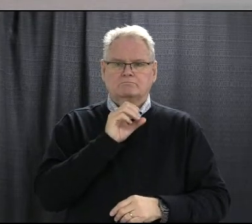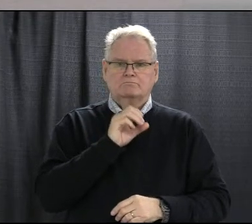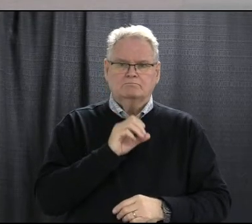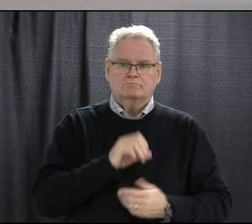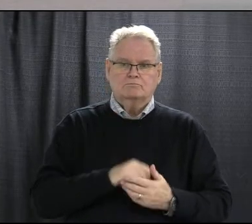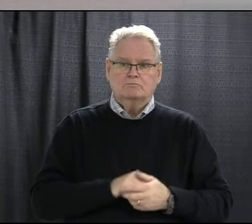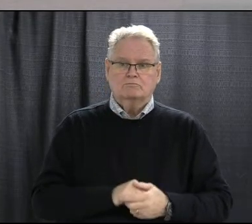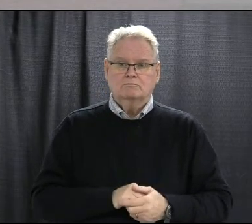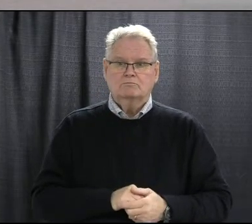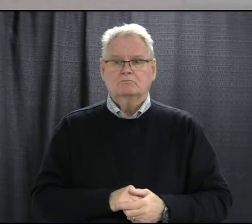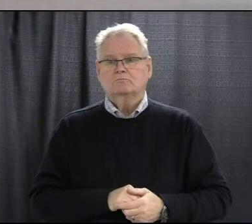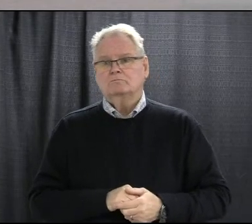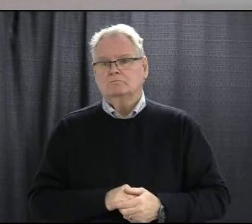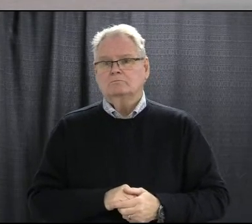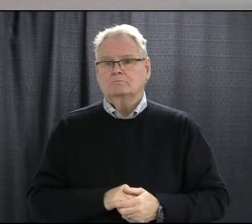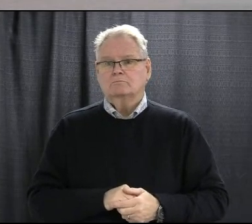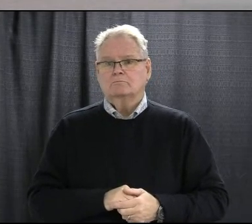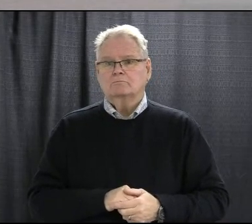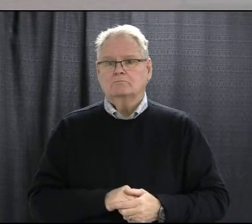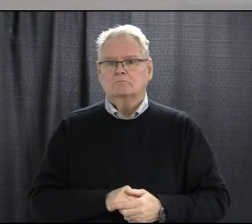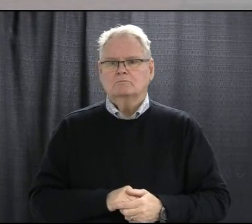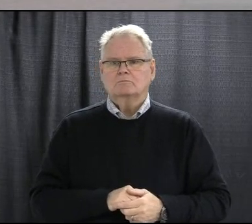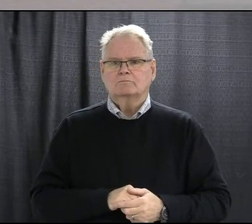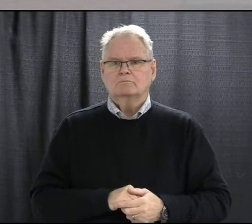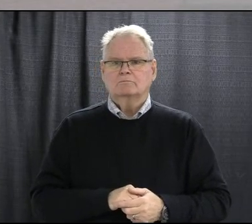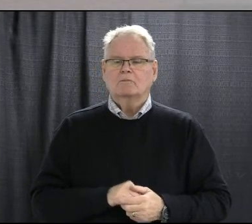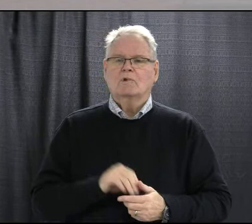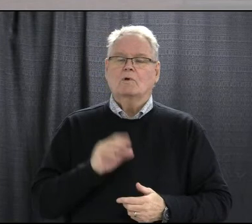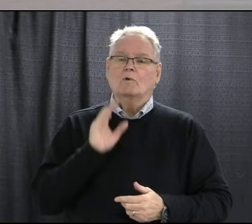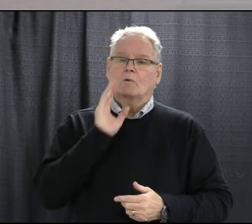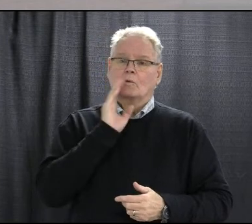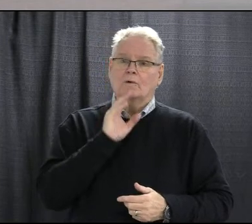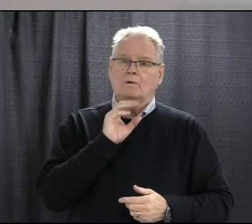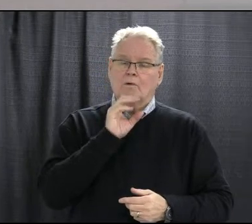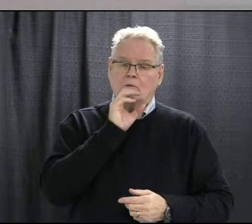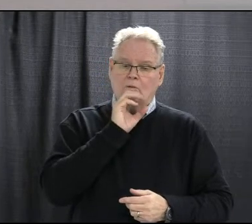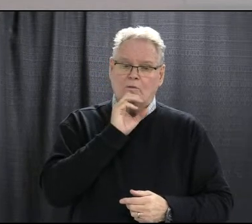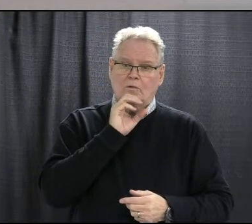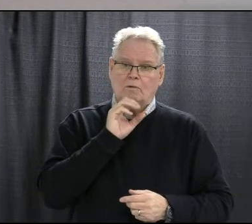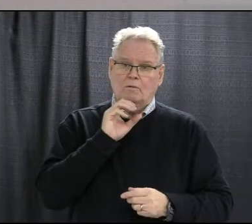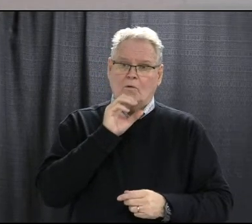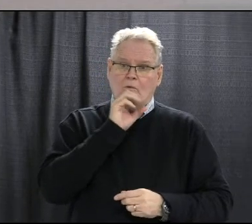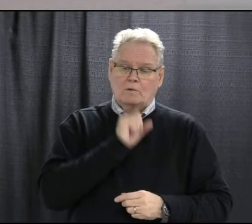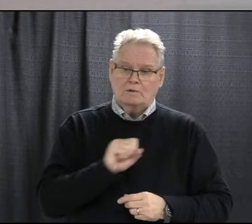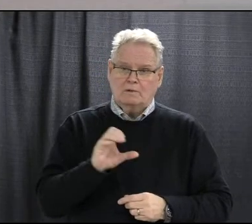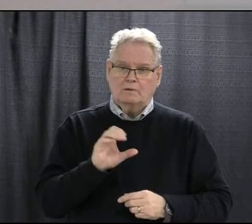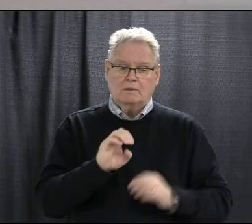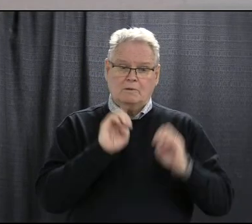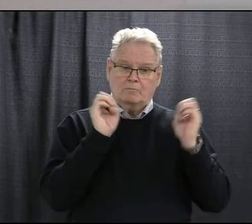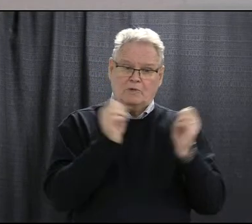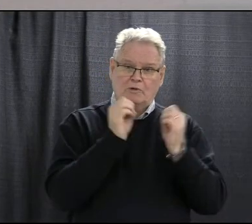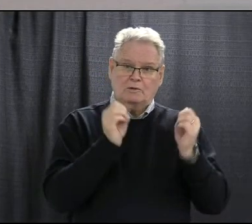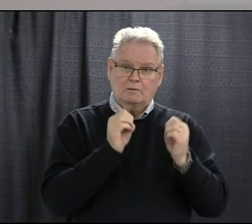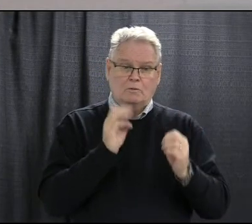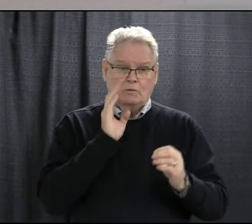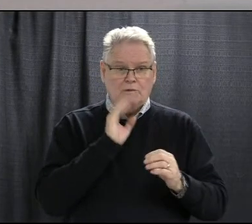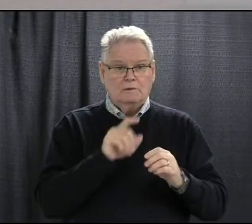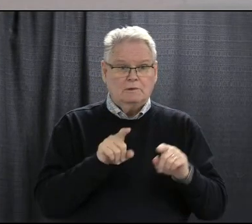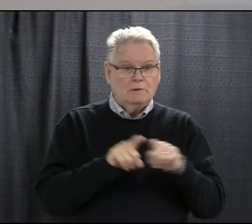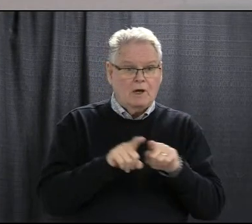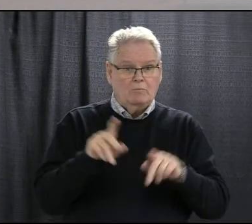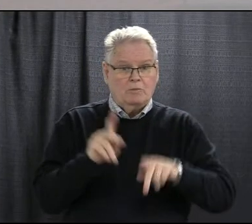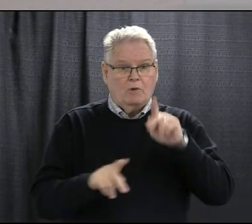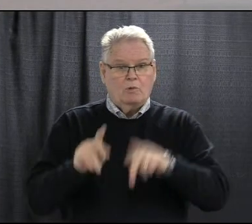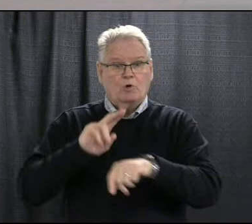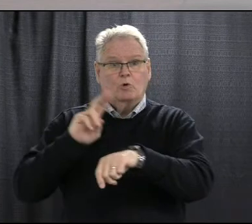How will this look? I think 3 of us can provide some answer to that, but physicians